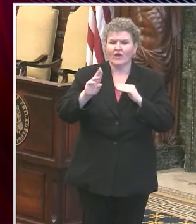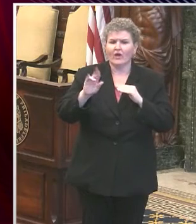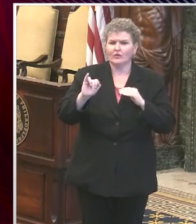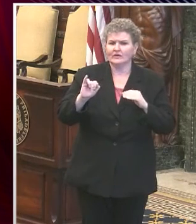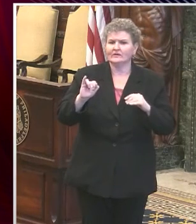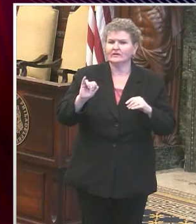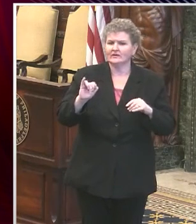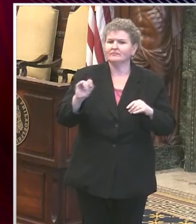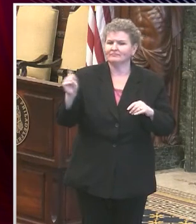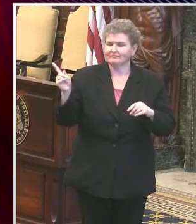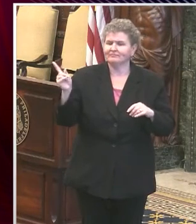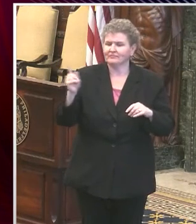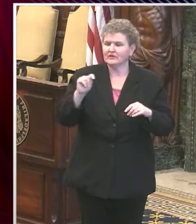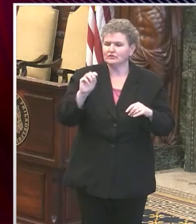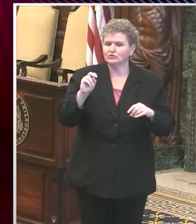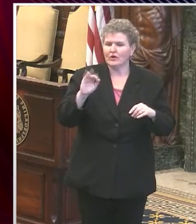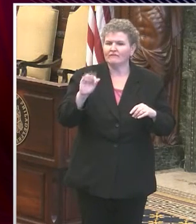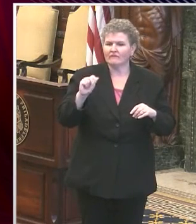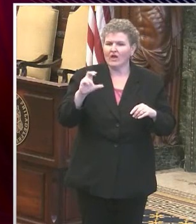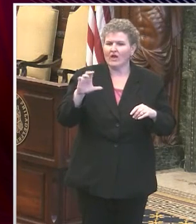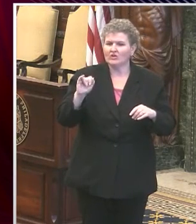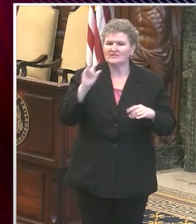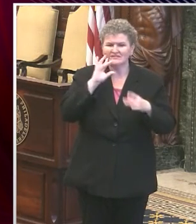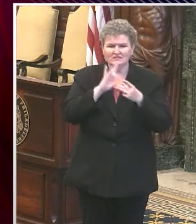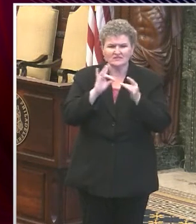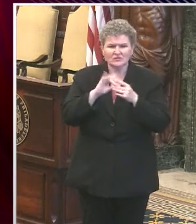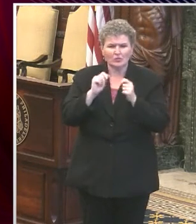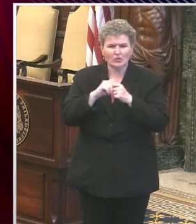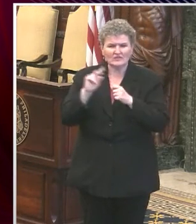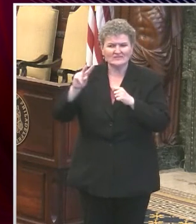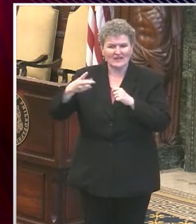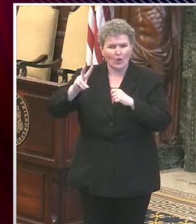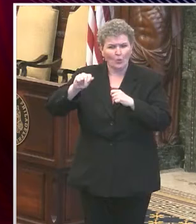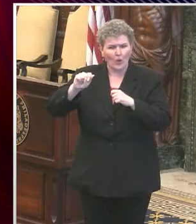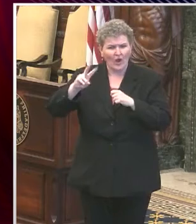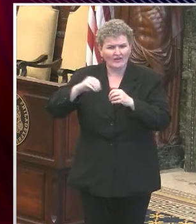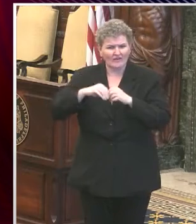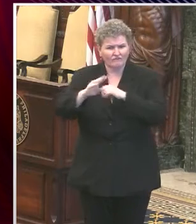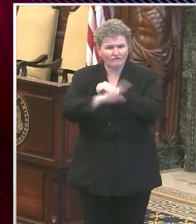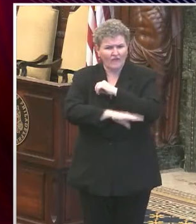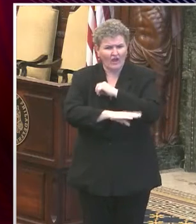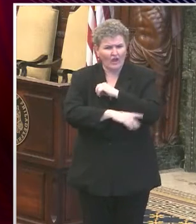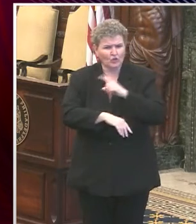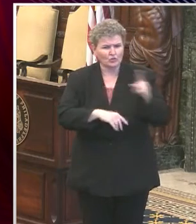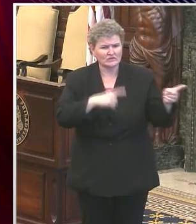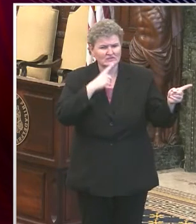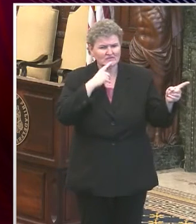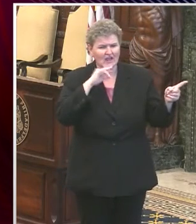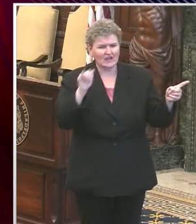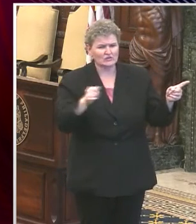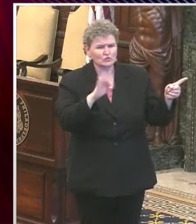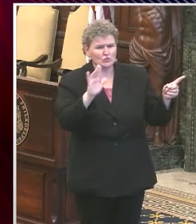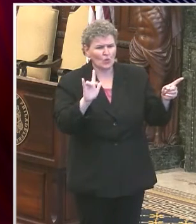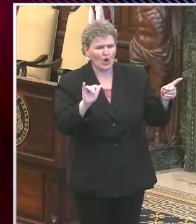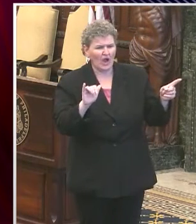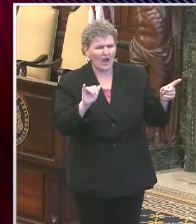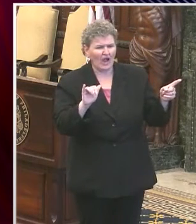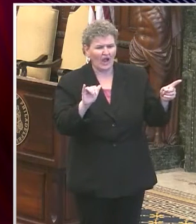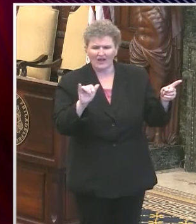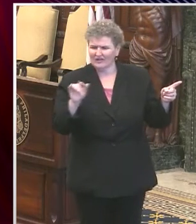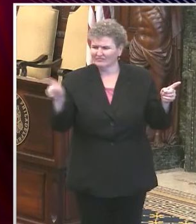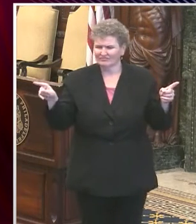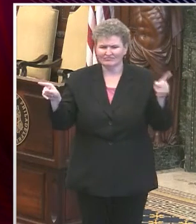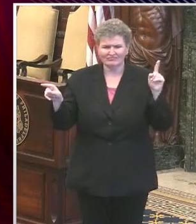is in the fall. And so you said that we were in the second wave at the end of July. So do you worry? I mean, now if like a true